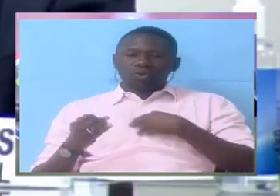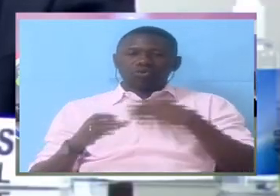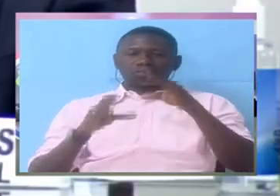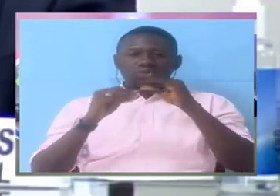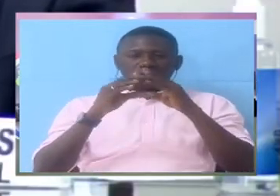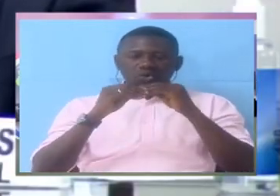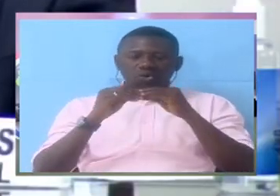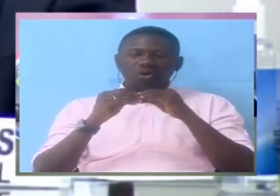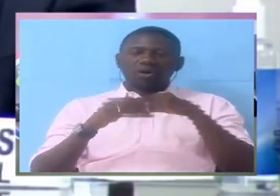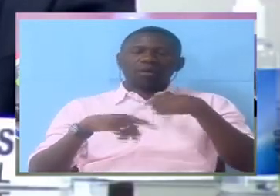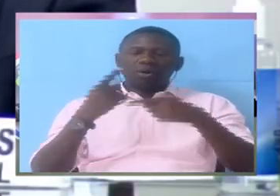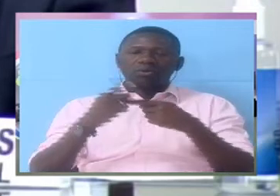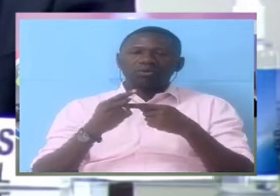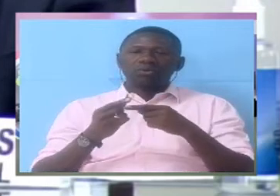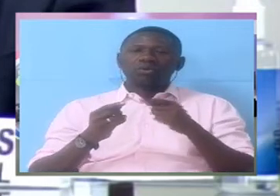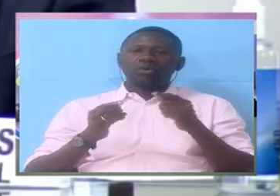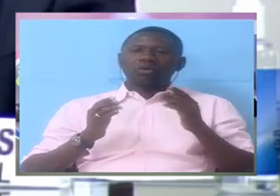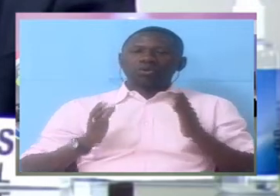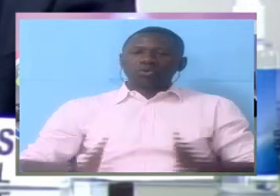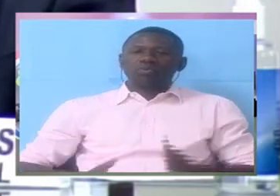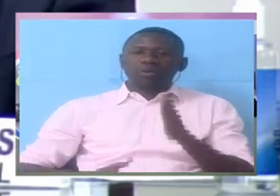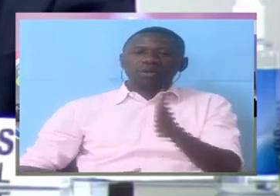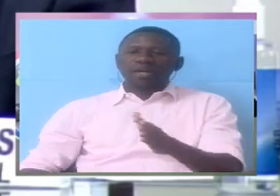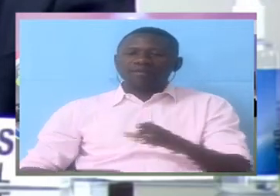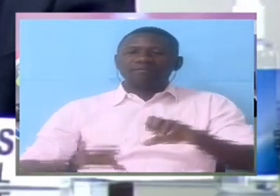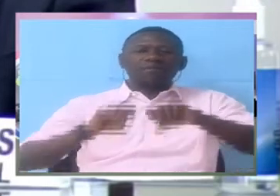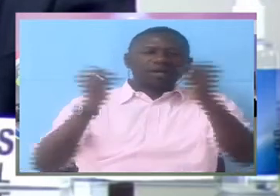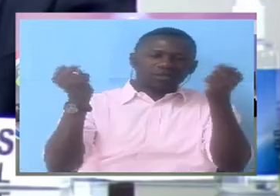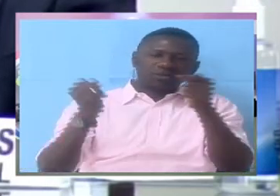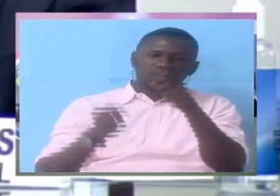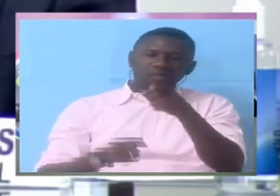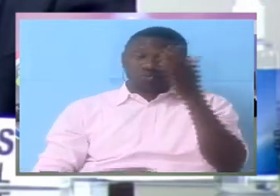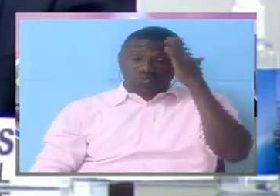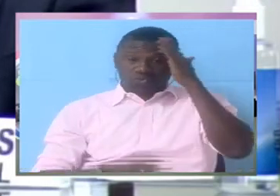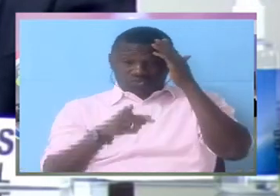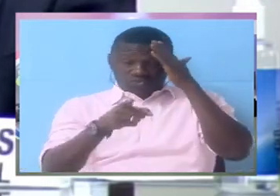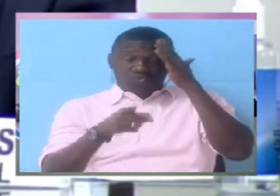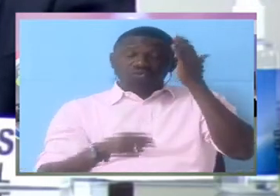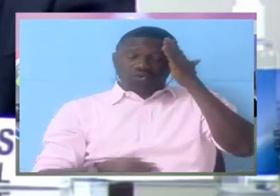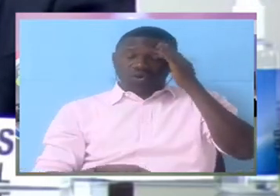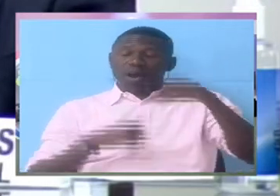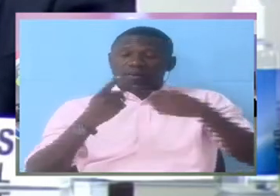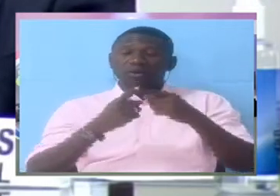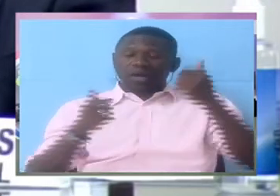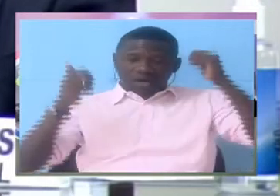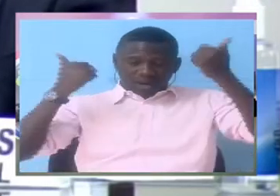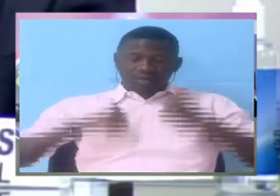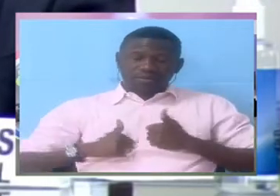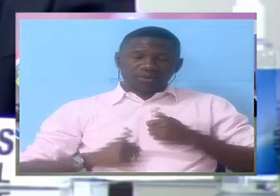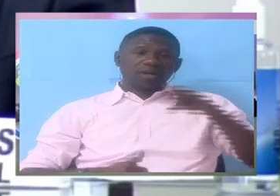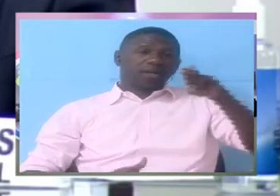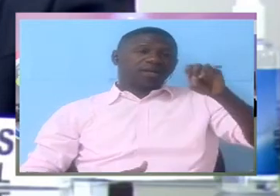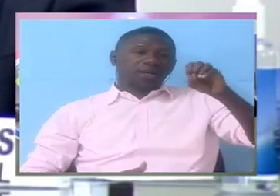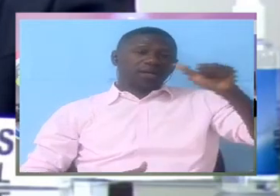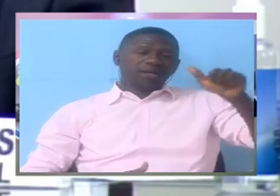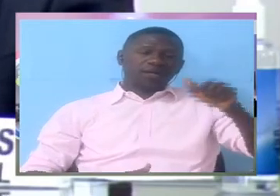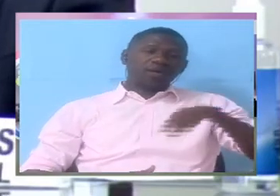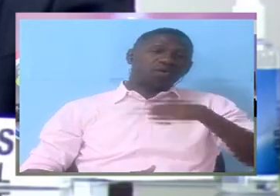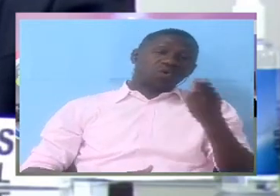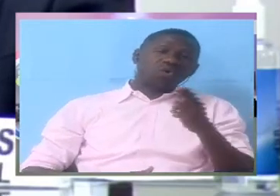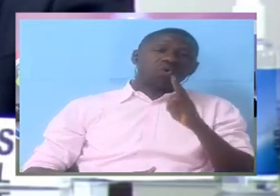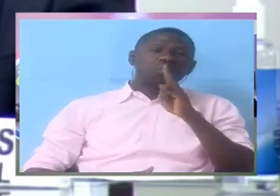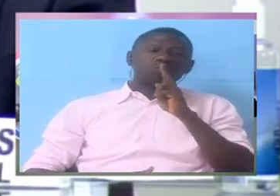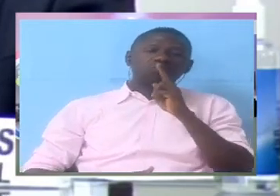human rights violations that you know about that happened at the NIA or in the hands of